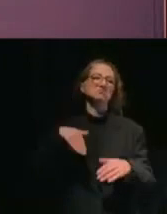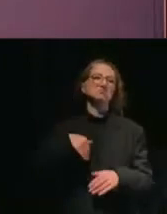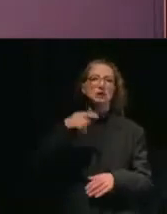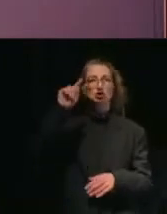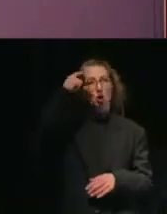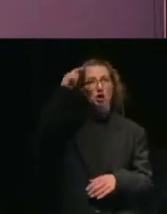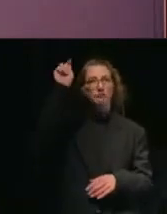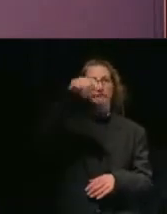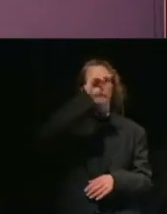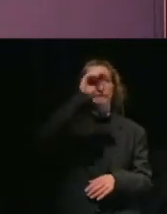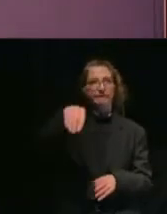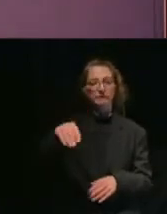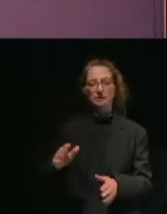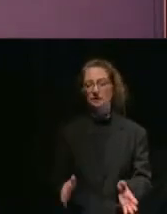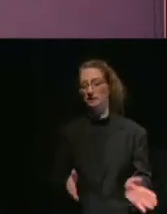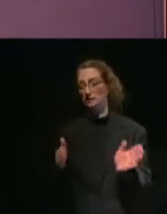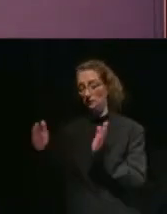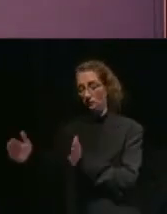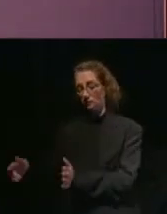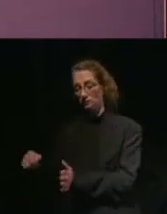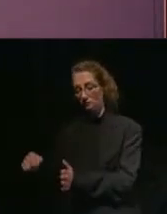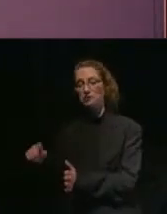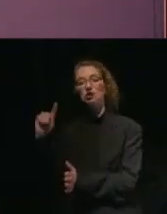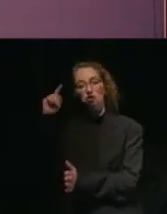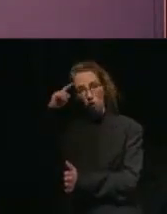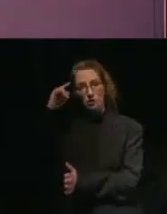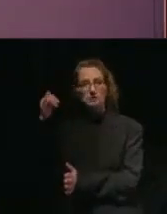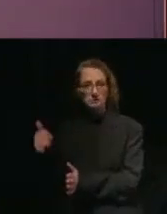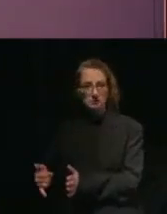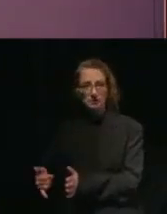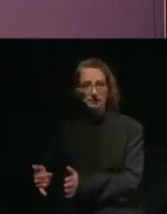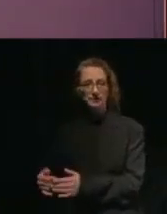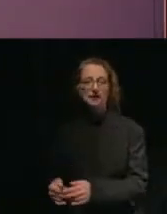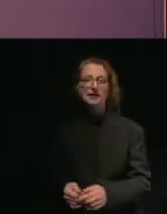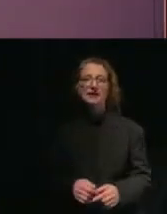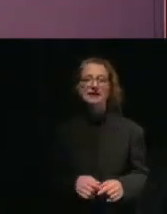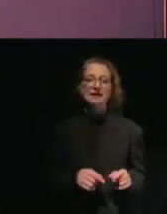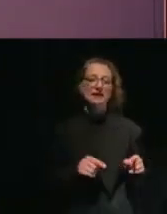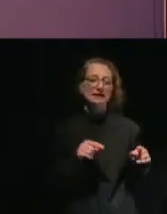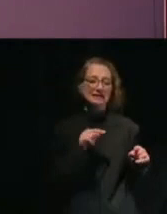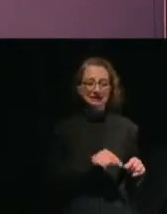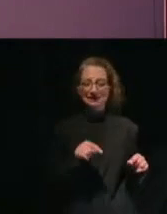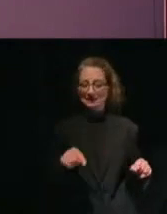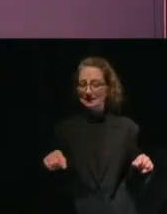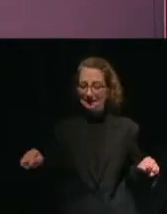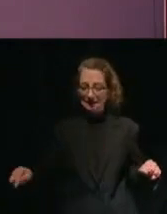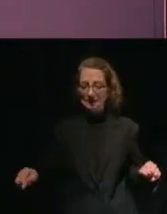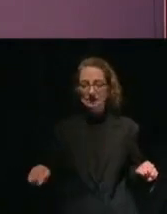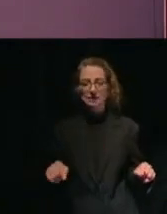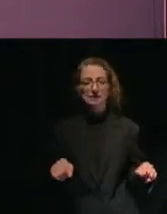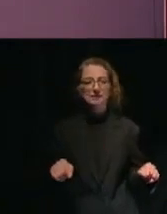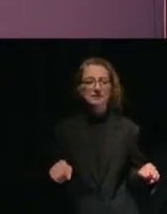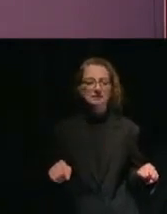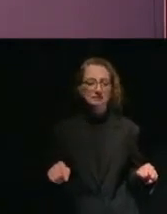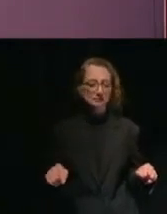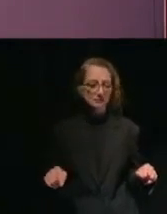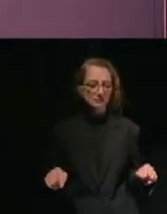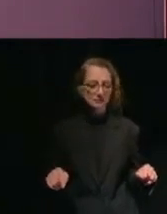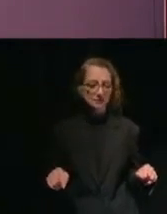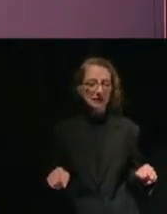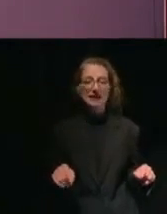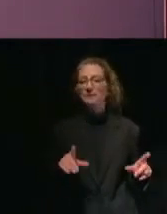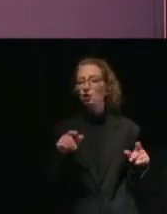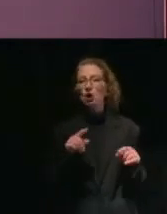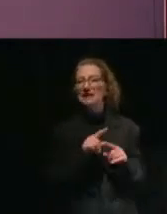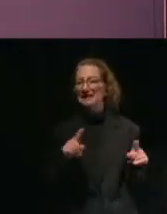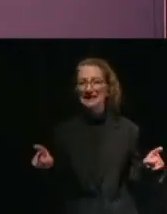they are taken care of because of assets and ownership. Then they're the careless because